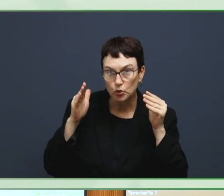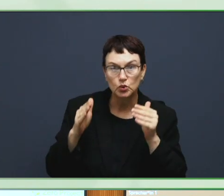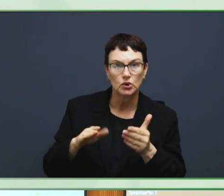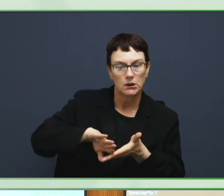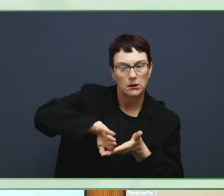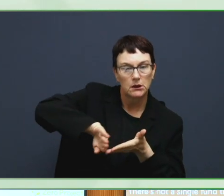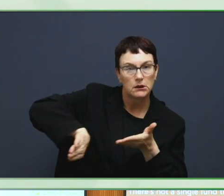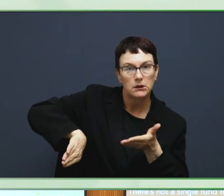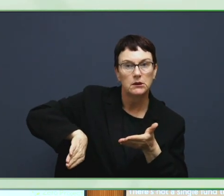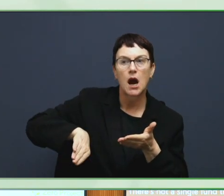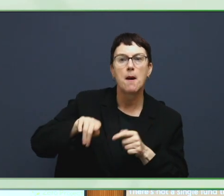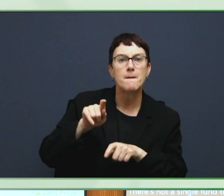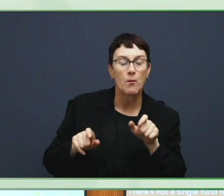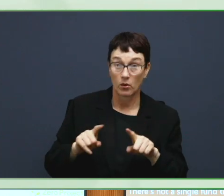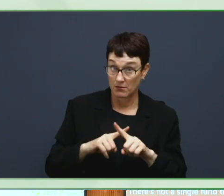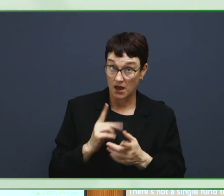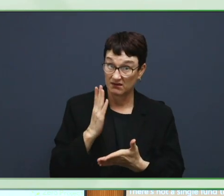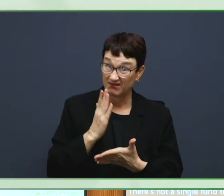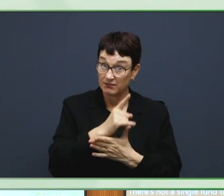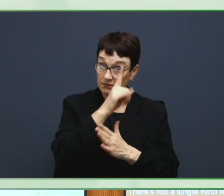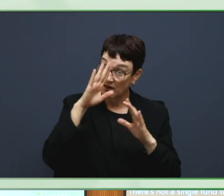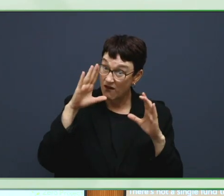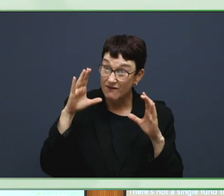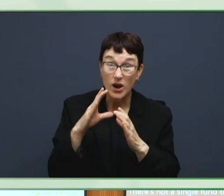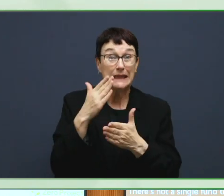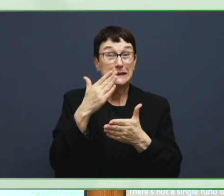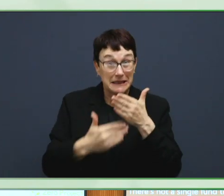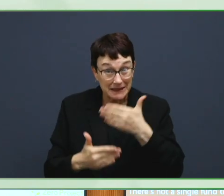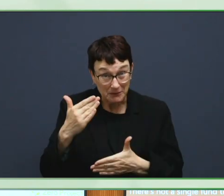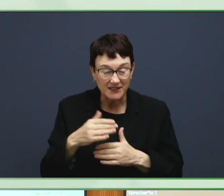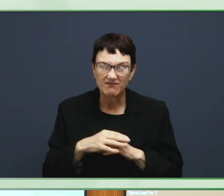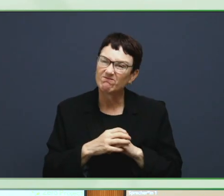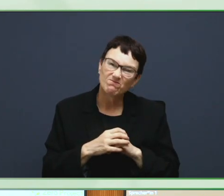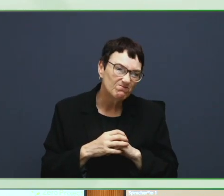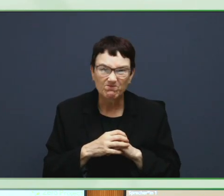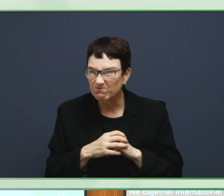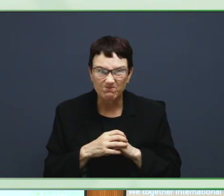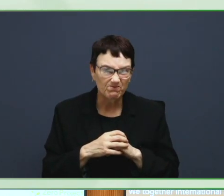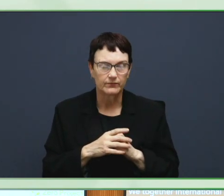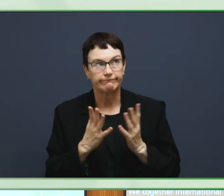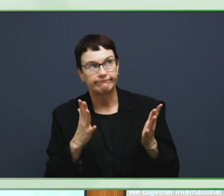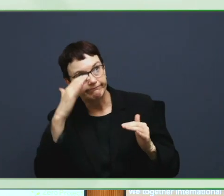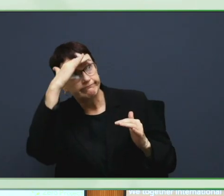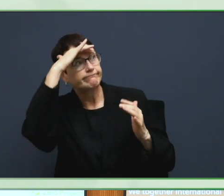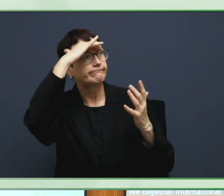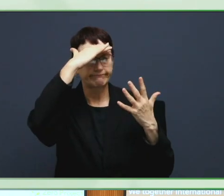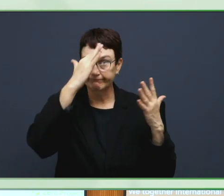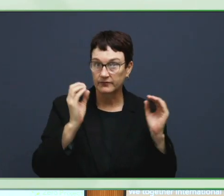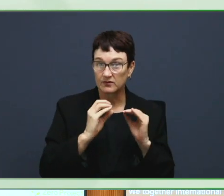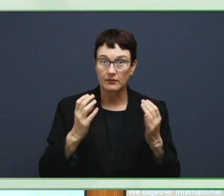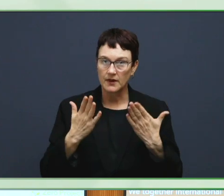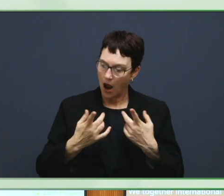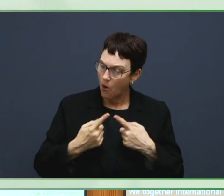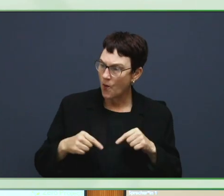disabilities. We at Together International, amongst many of the people hopefully in this room, want to change that and want to